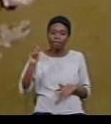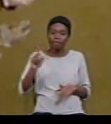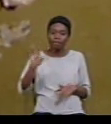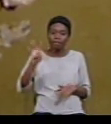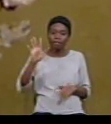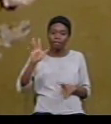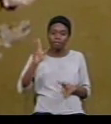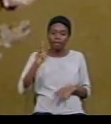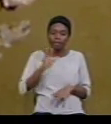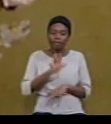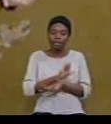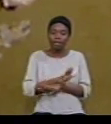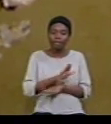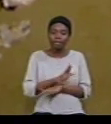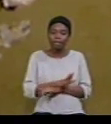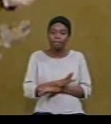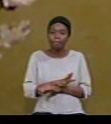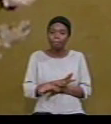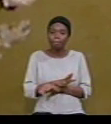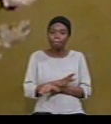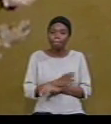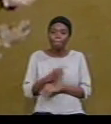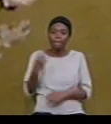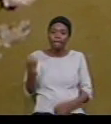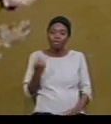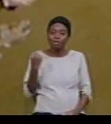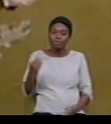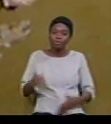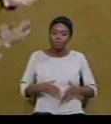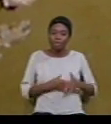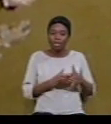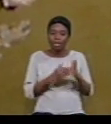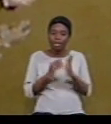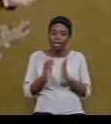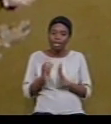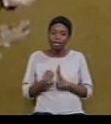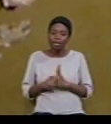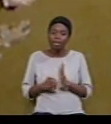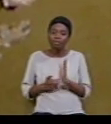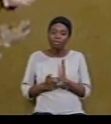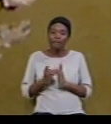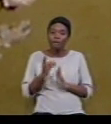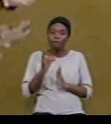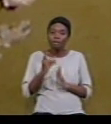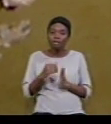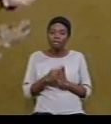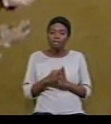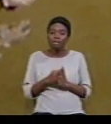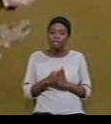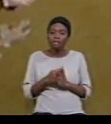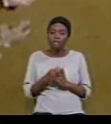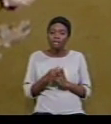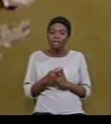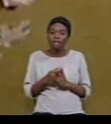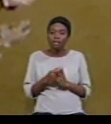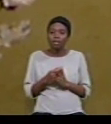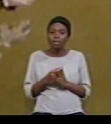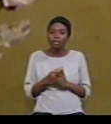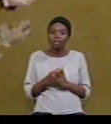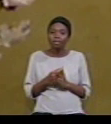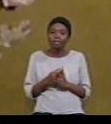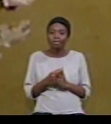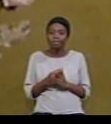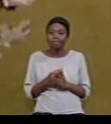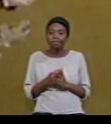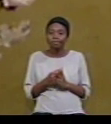5:45 p.m. Tuesday Leadership Development. The Tuesday Leadership Development